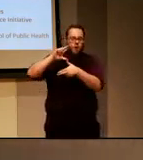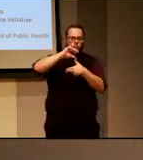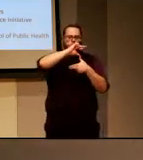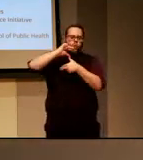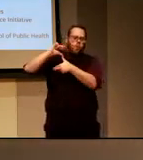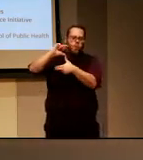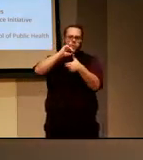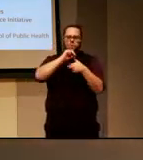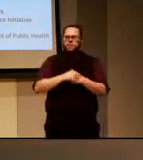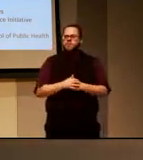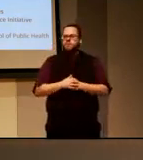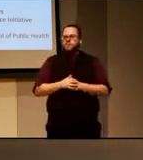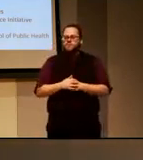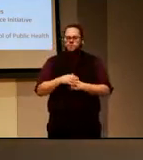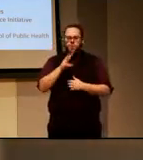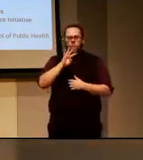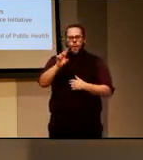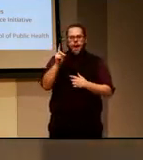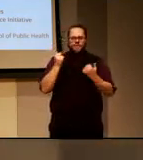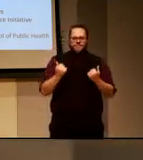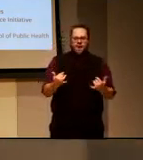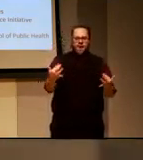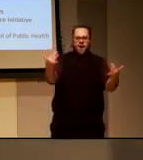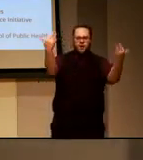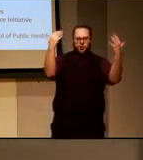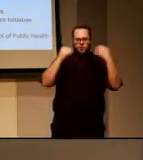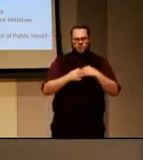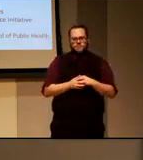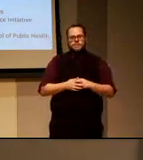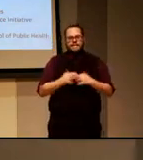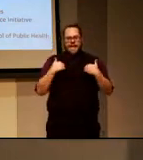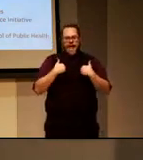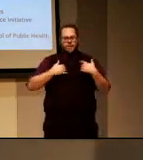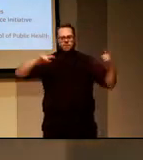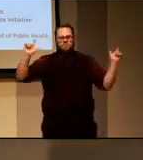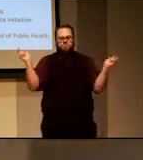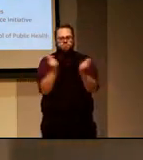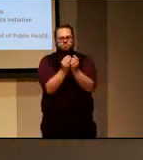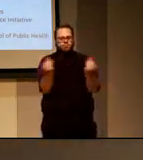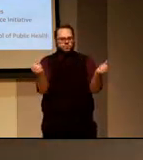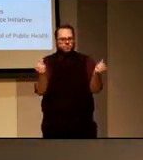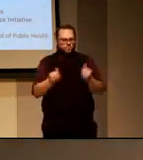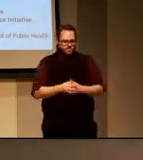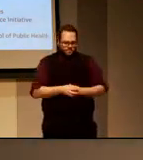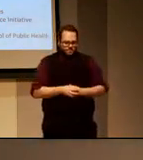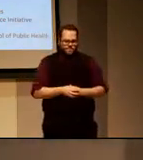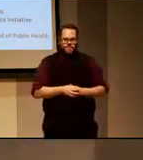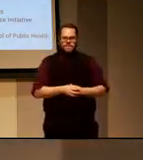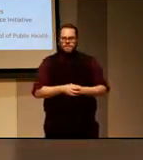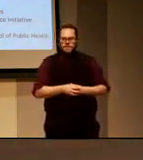Stronger hurricanes. Wildfire. Extinction.